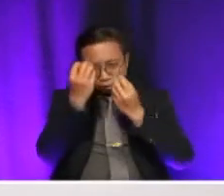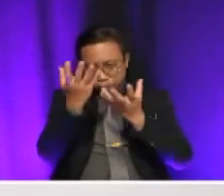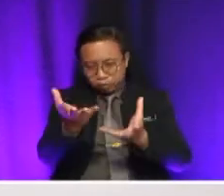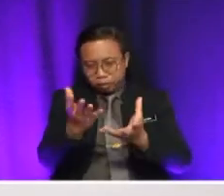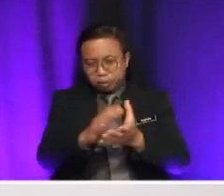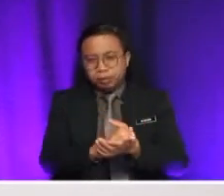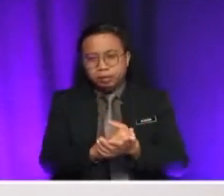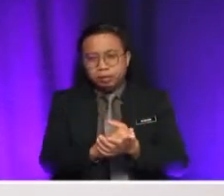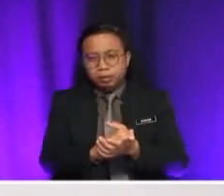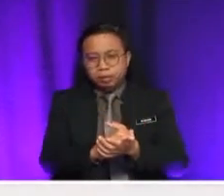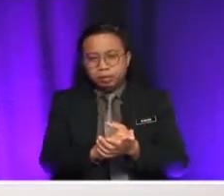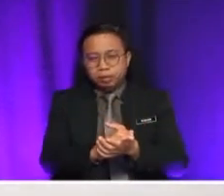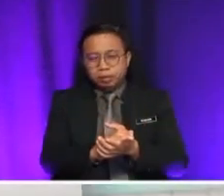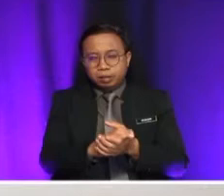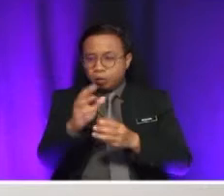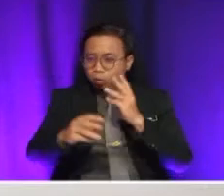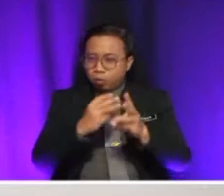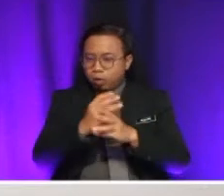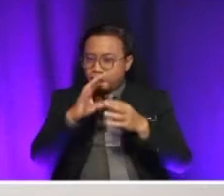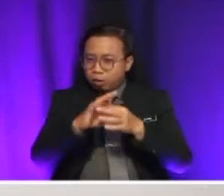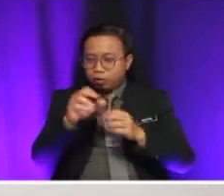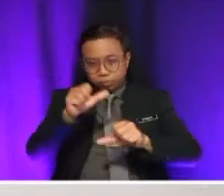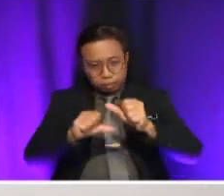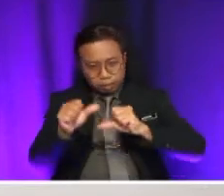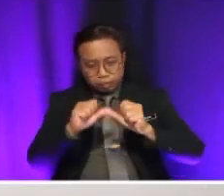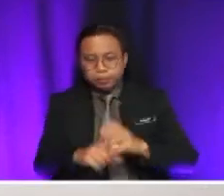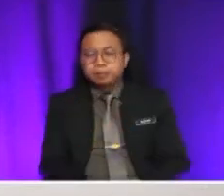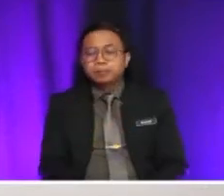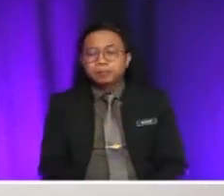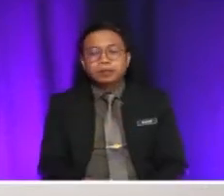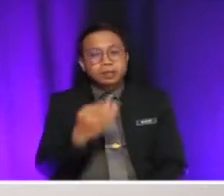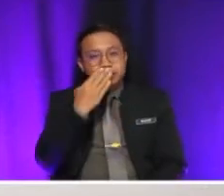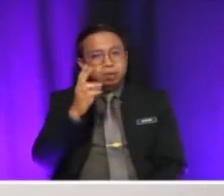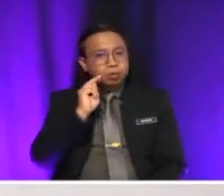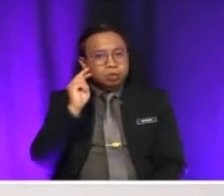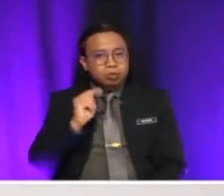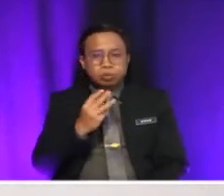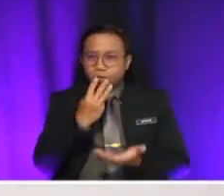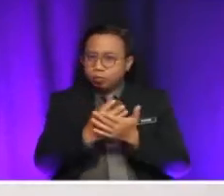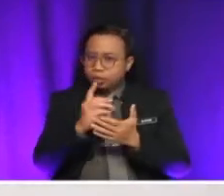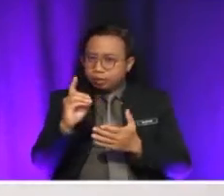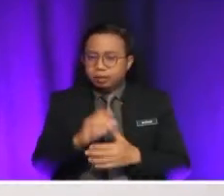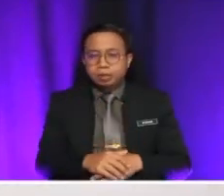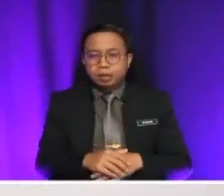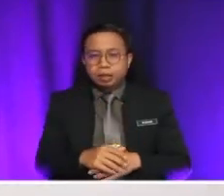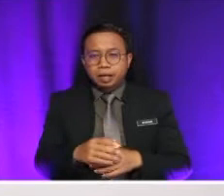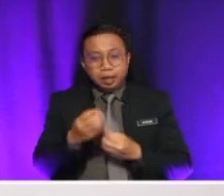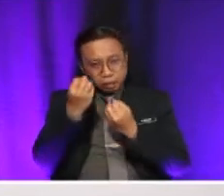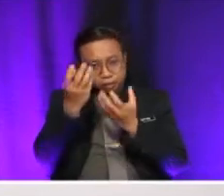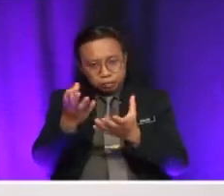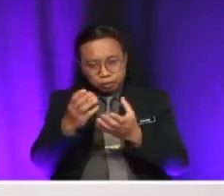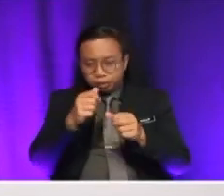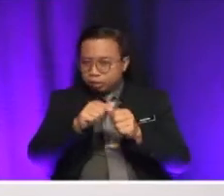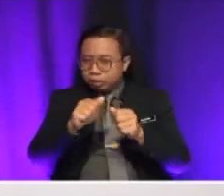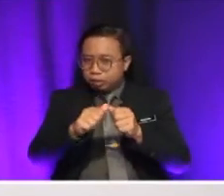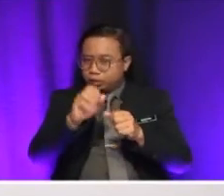kinetic terms and world of science. That's all. All right. Okay. Thank you, Nazura. Well done. Yeah, you explained to us what is paragraph 4